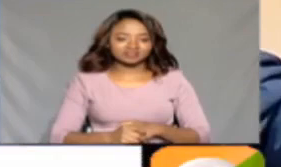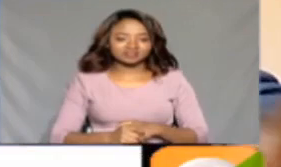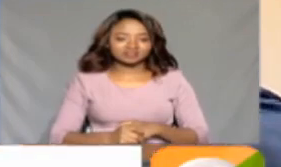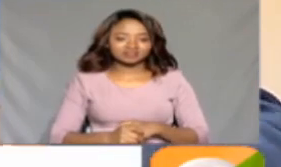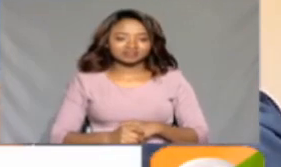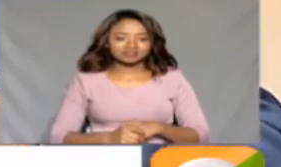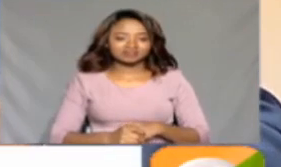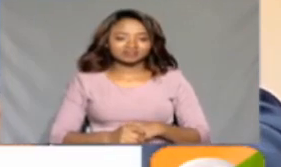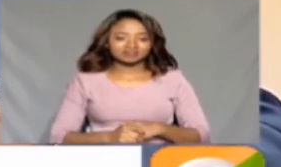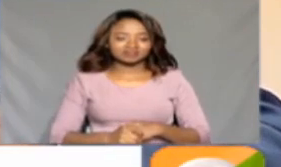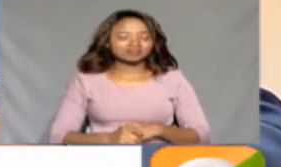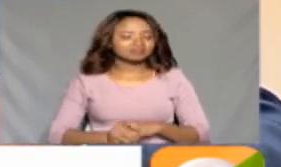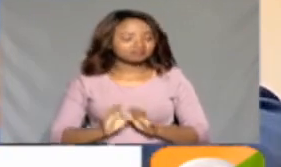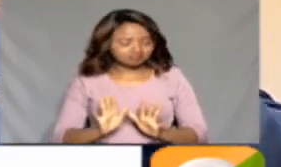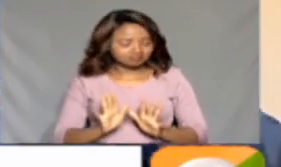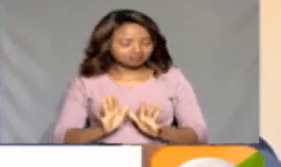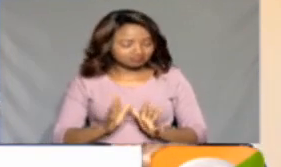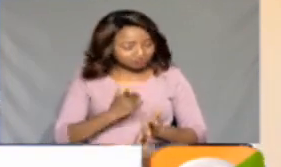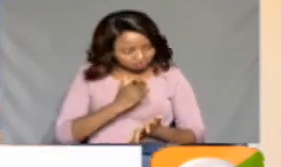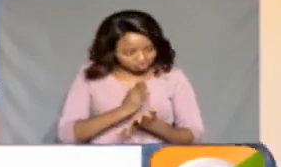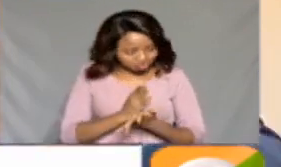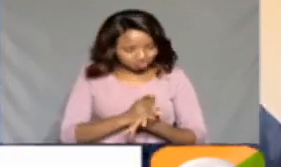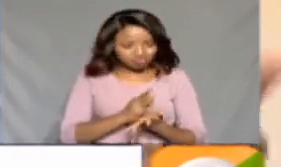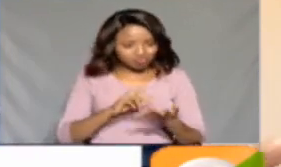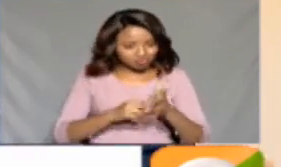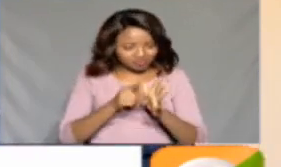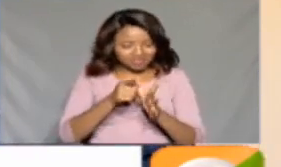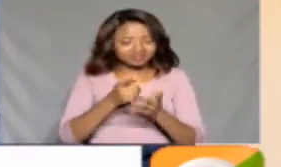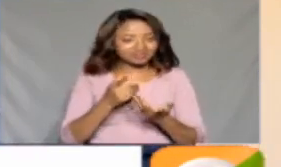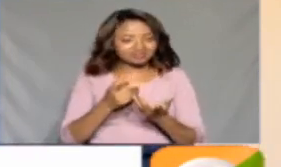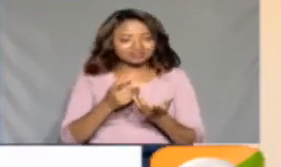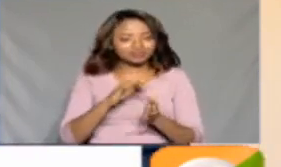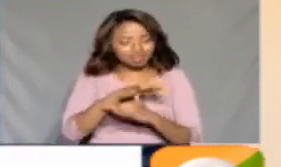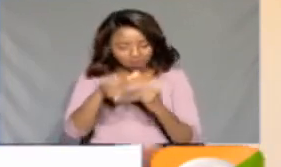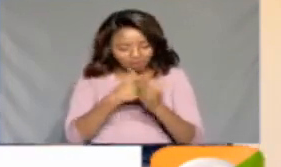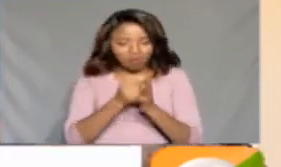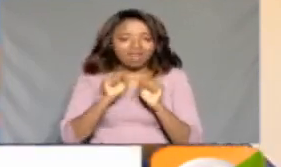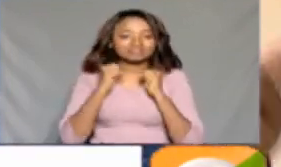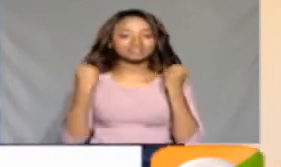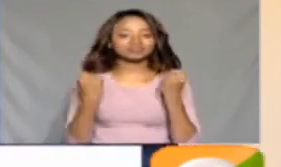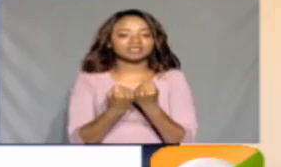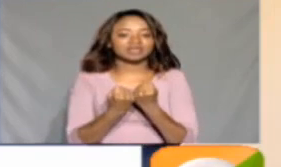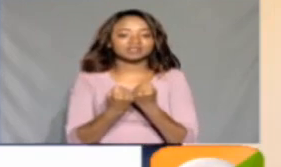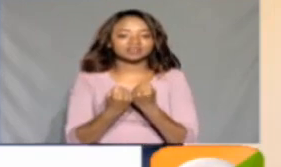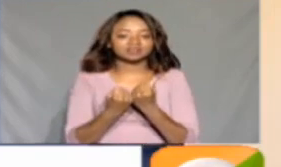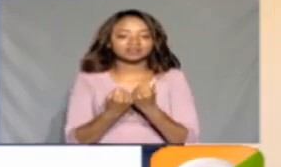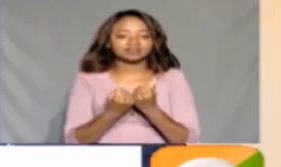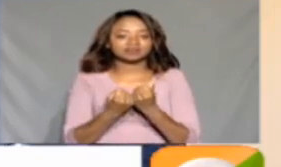think this is not just the media. It is our society as a whole. I mean, so,